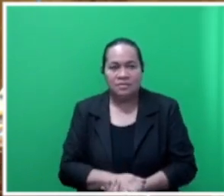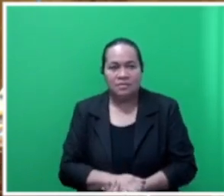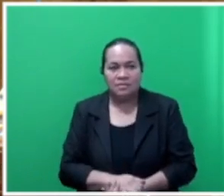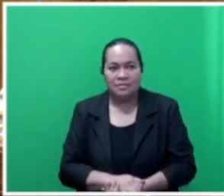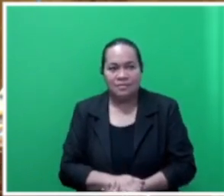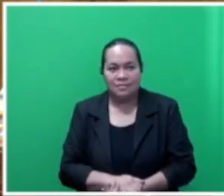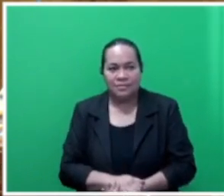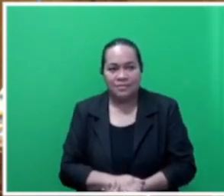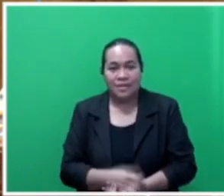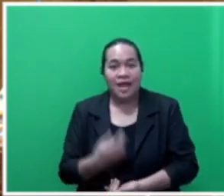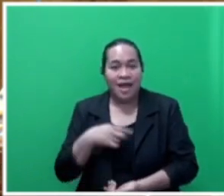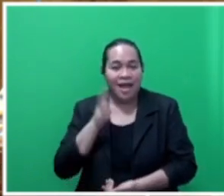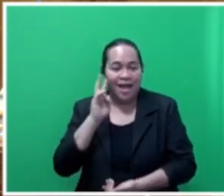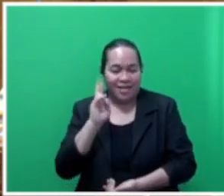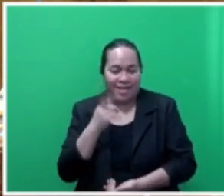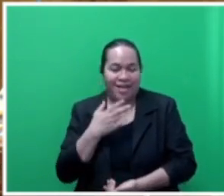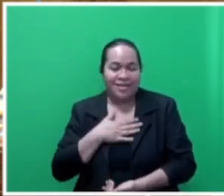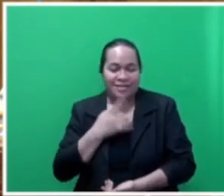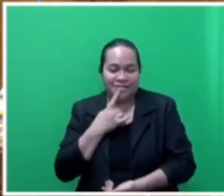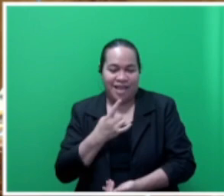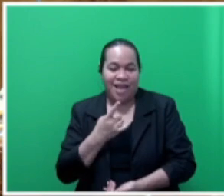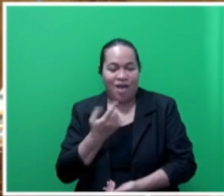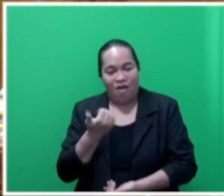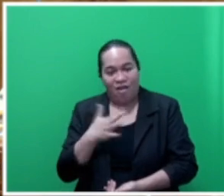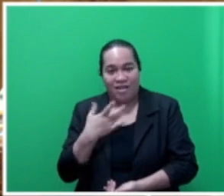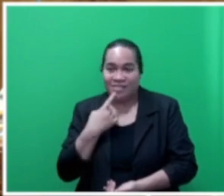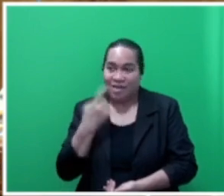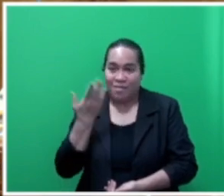if I may repeat what I just stated earlier on,